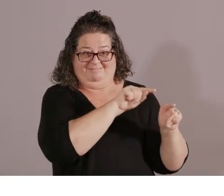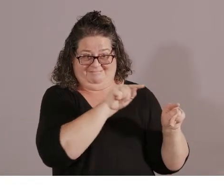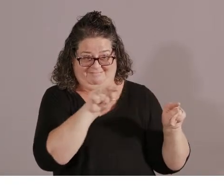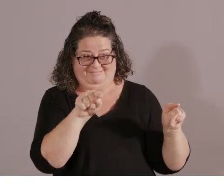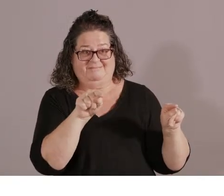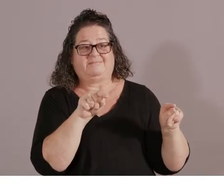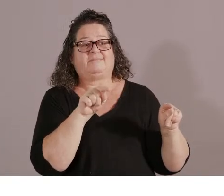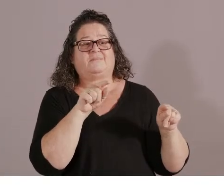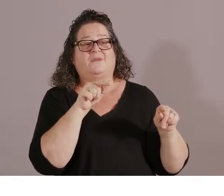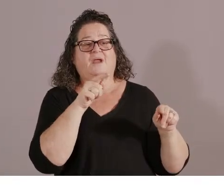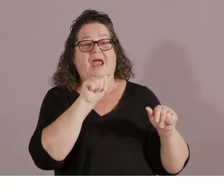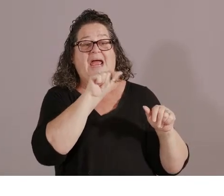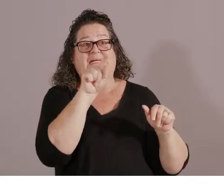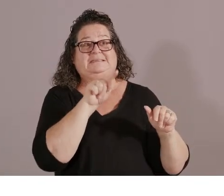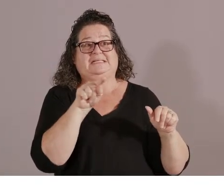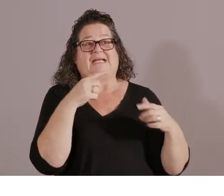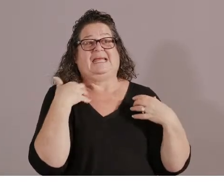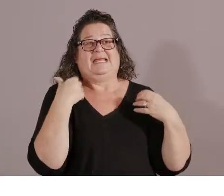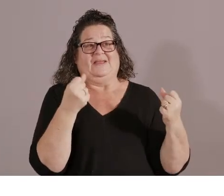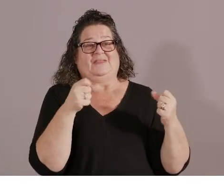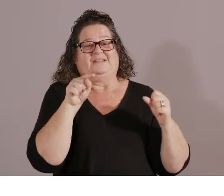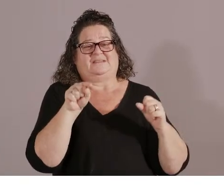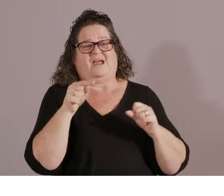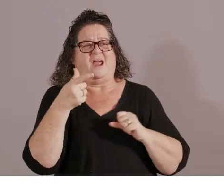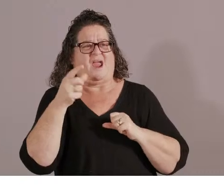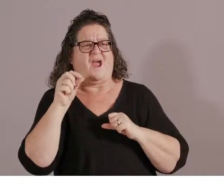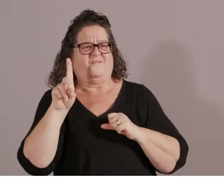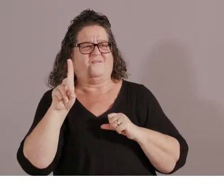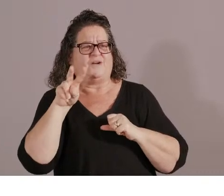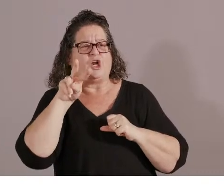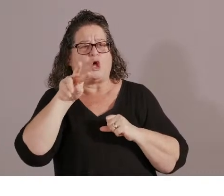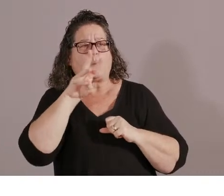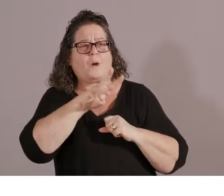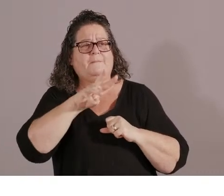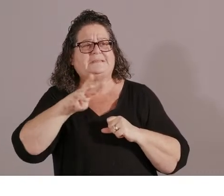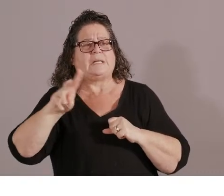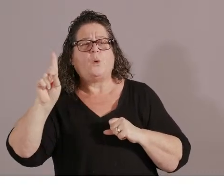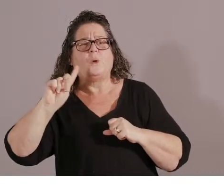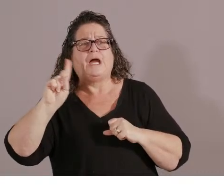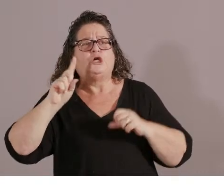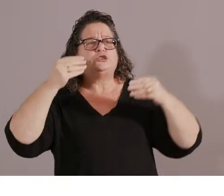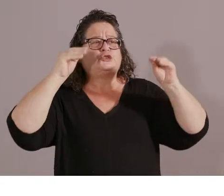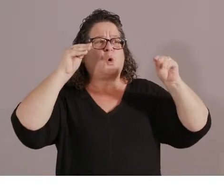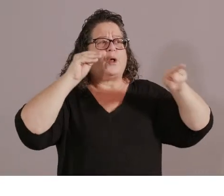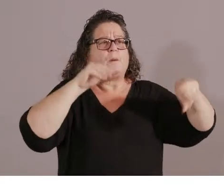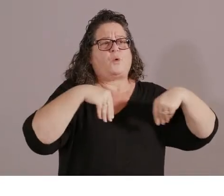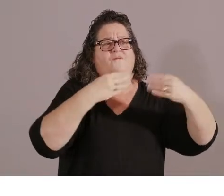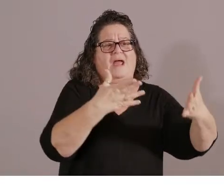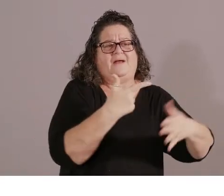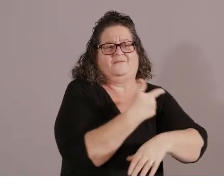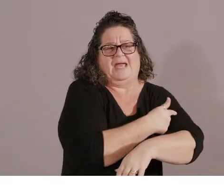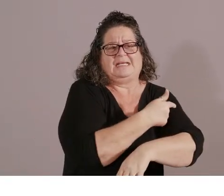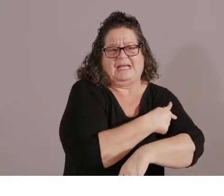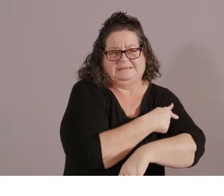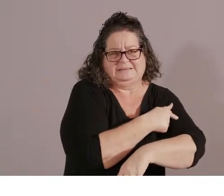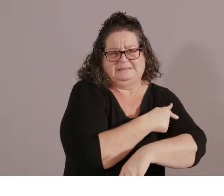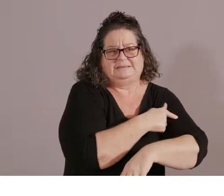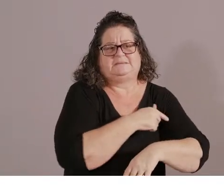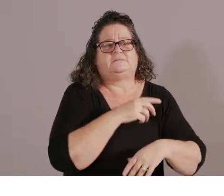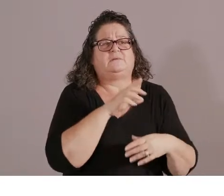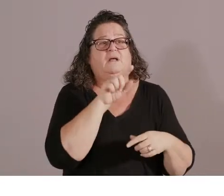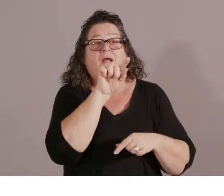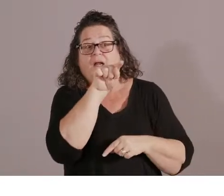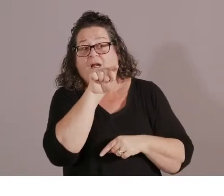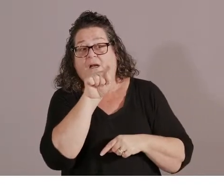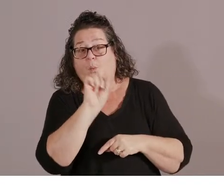azhealth.gov/findvaccine to identify where vaccine is located in Arizona, as well as a link to their registration site if they are using